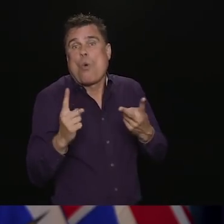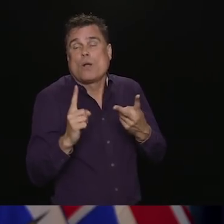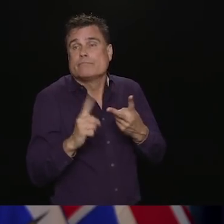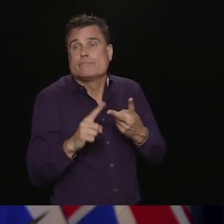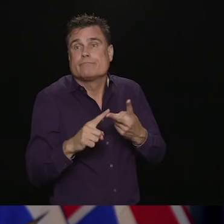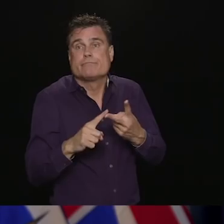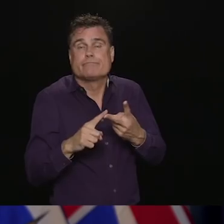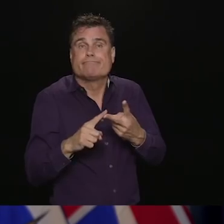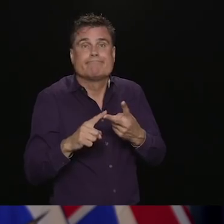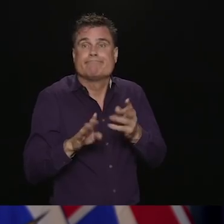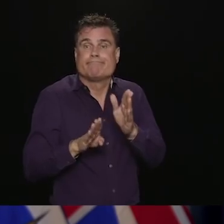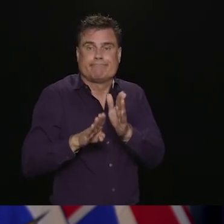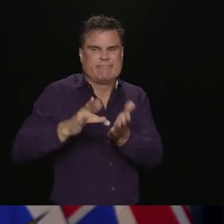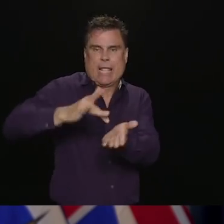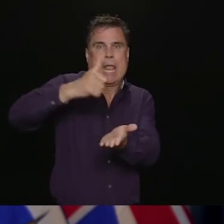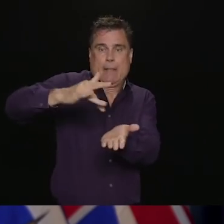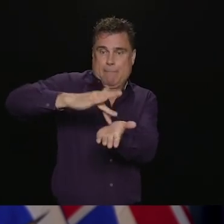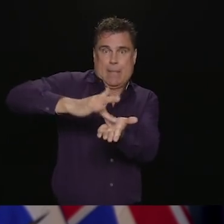likely.